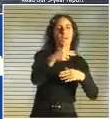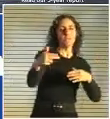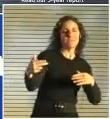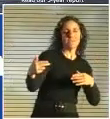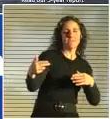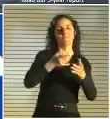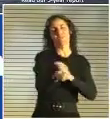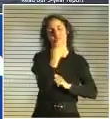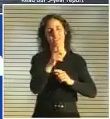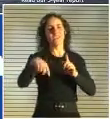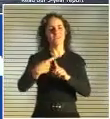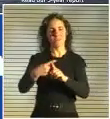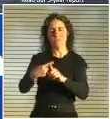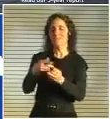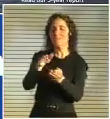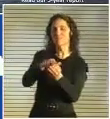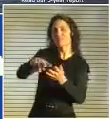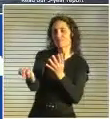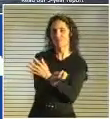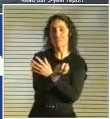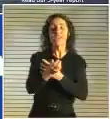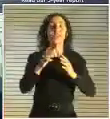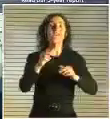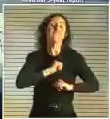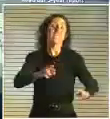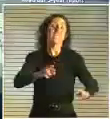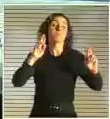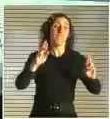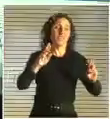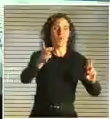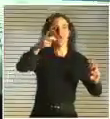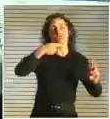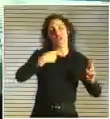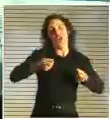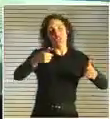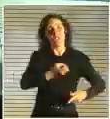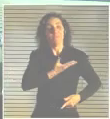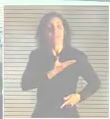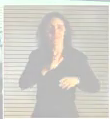tourism, similar tourism collaboration going forward. Thank you.